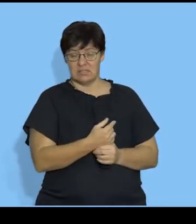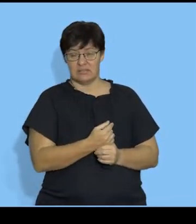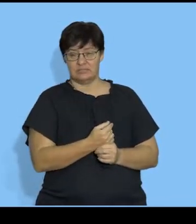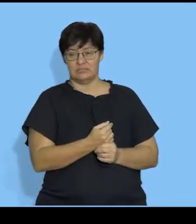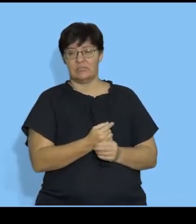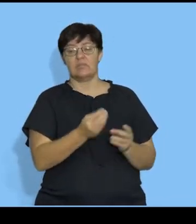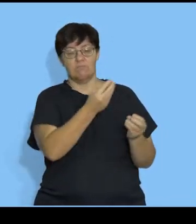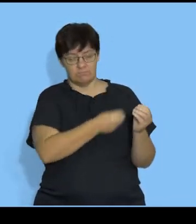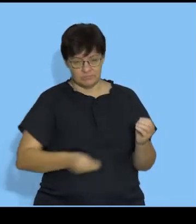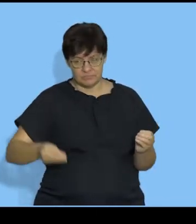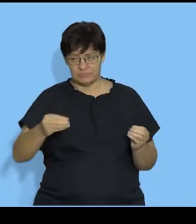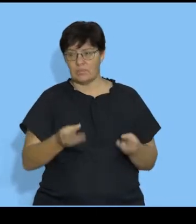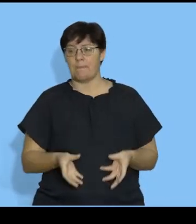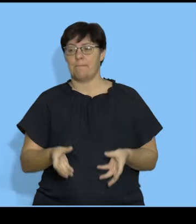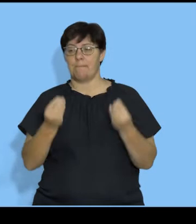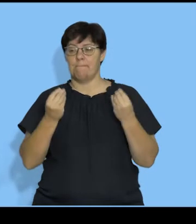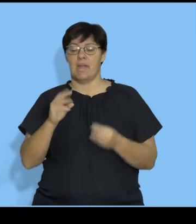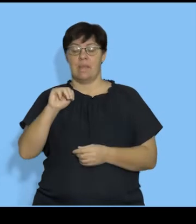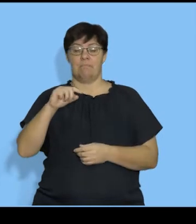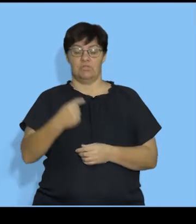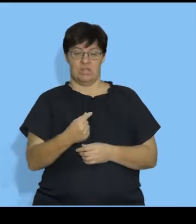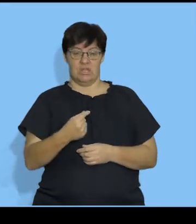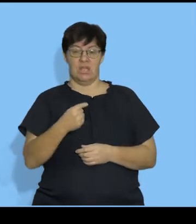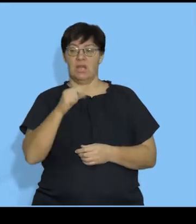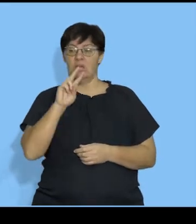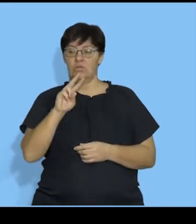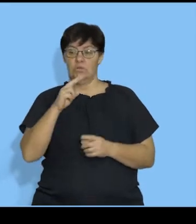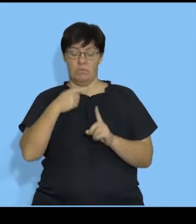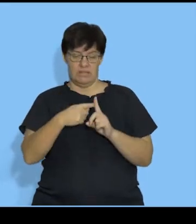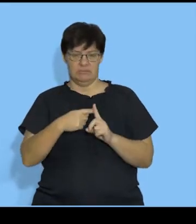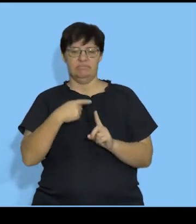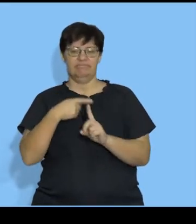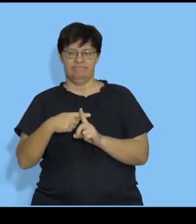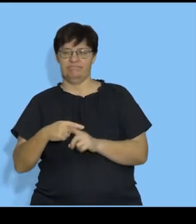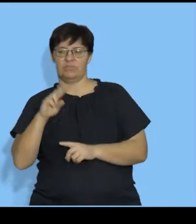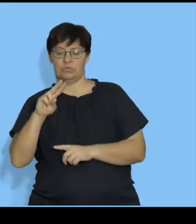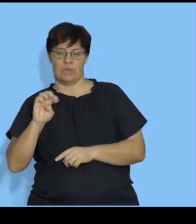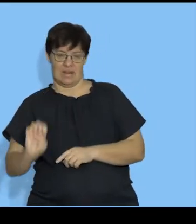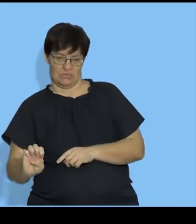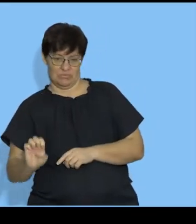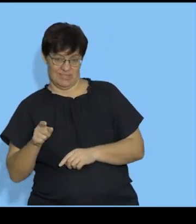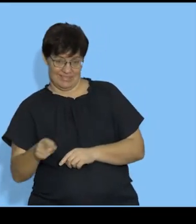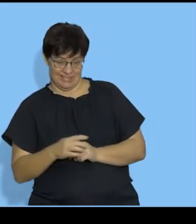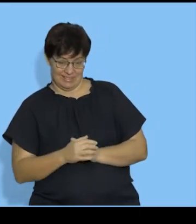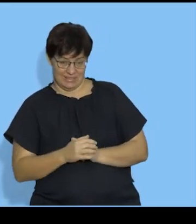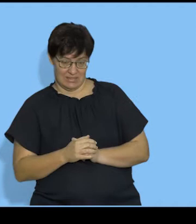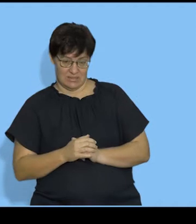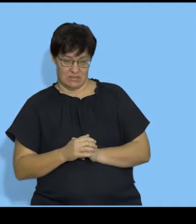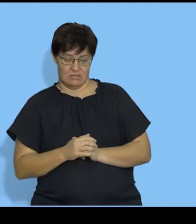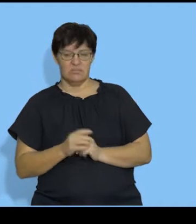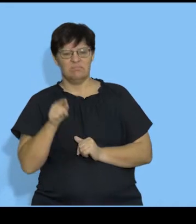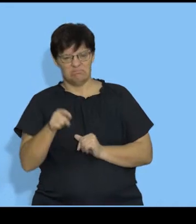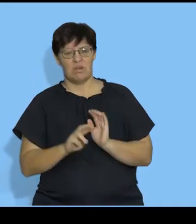undergoing oxidation to give us magnesium 2+ and 2 electrons. So that's one way of representing,